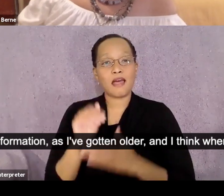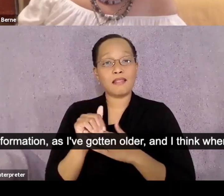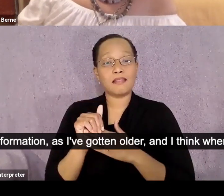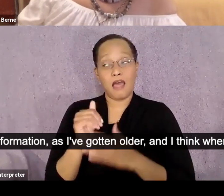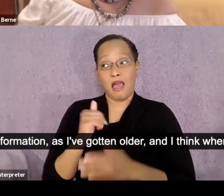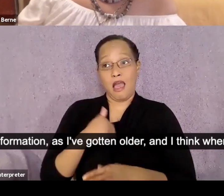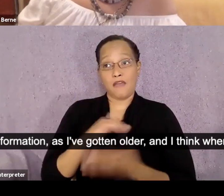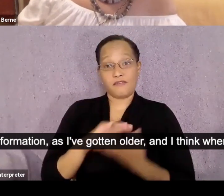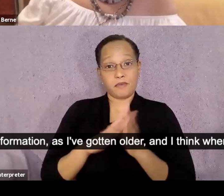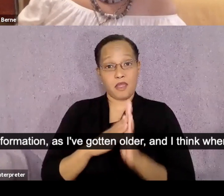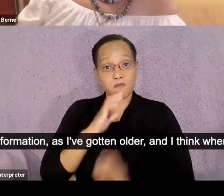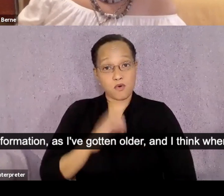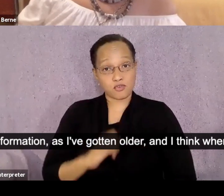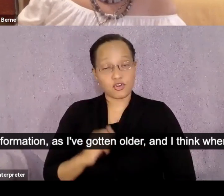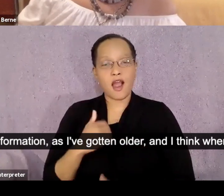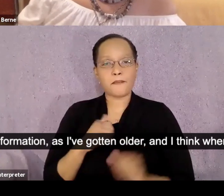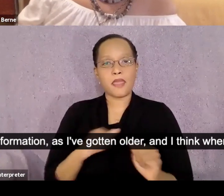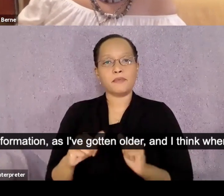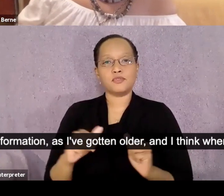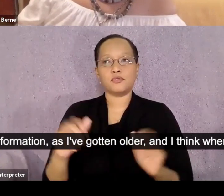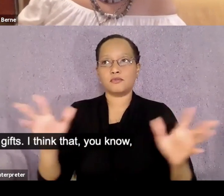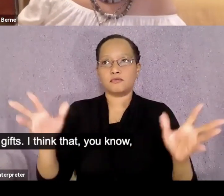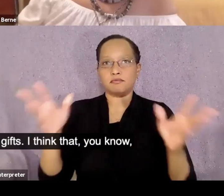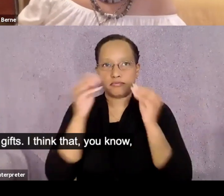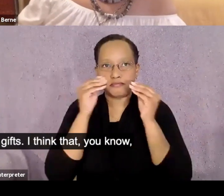older. And I think when